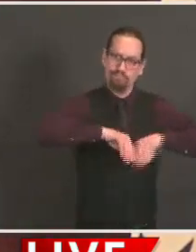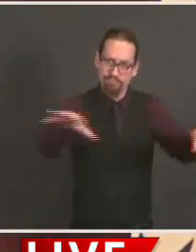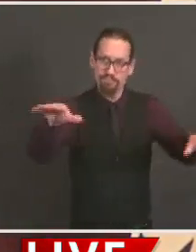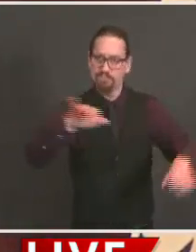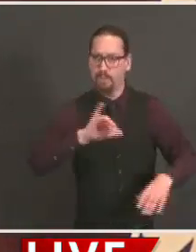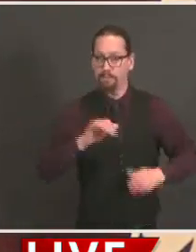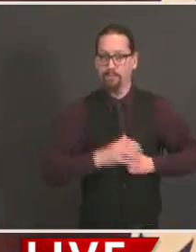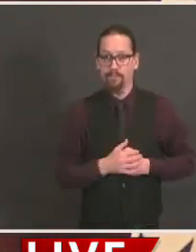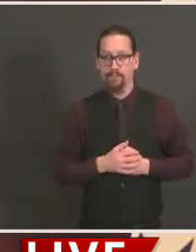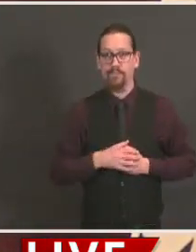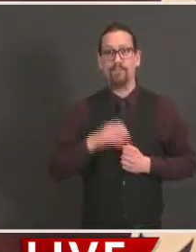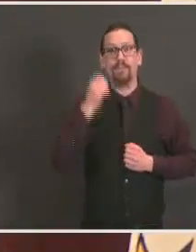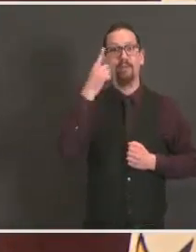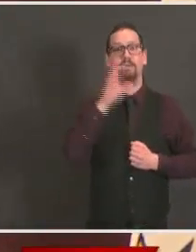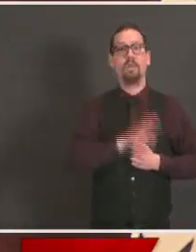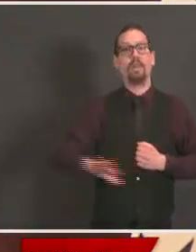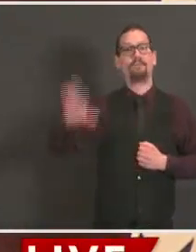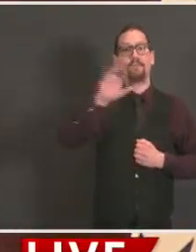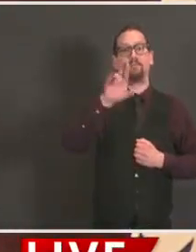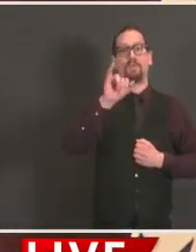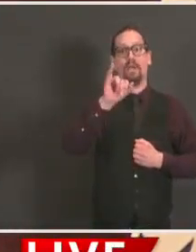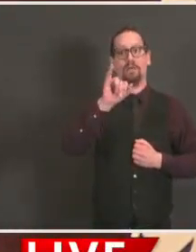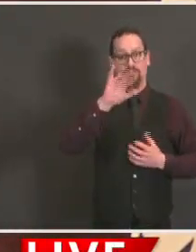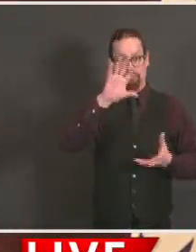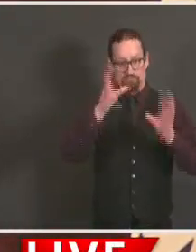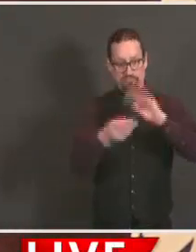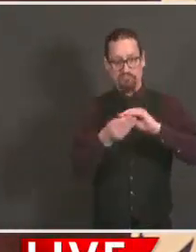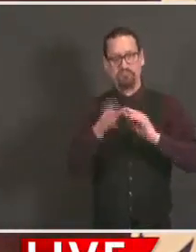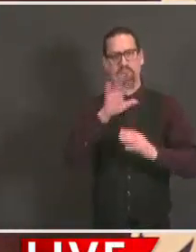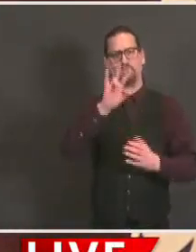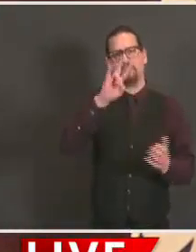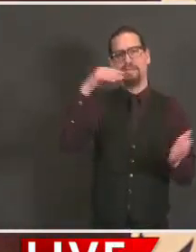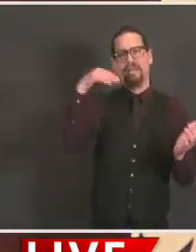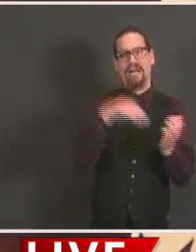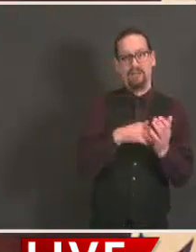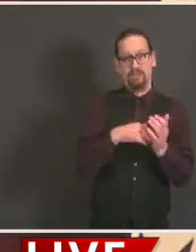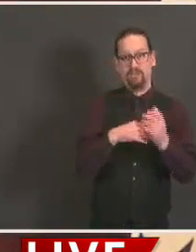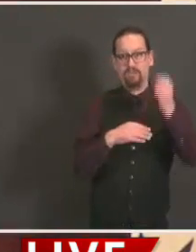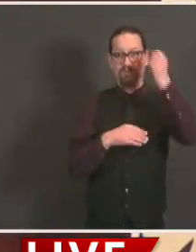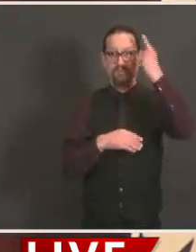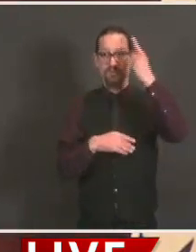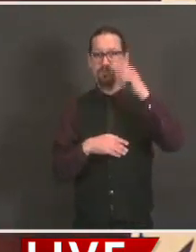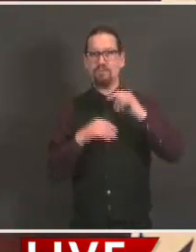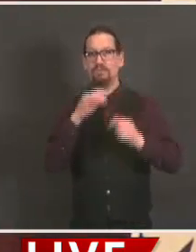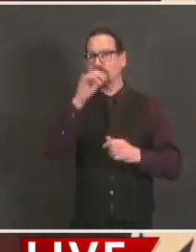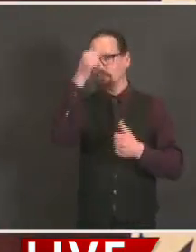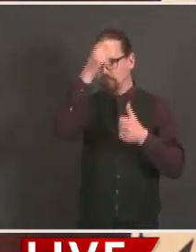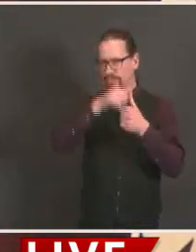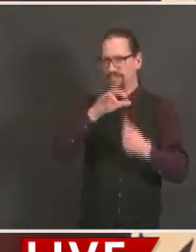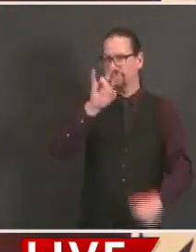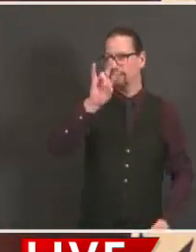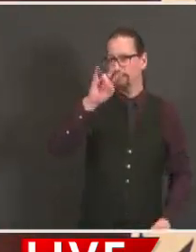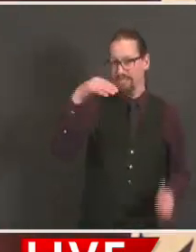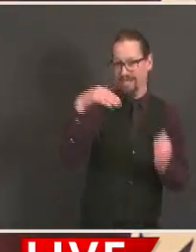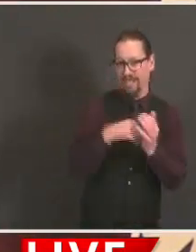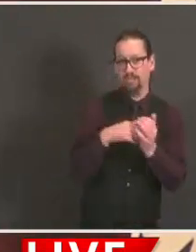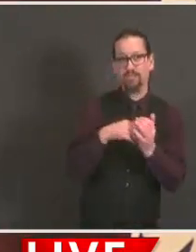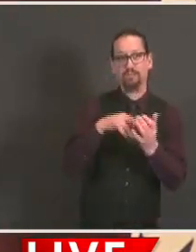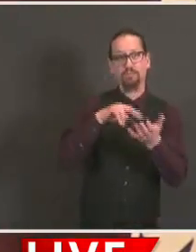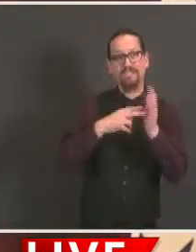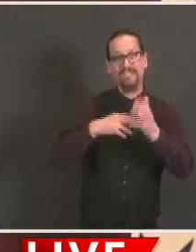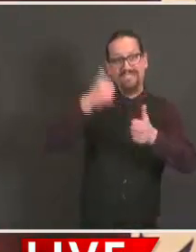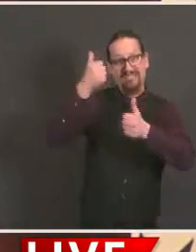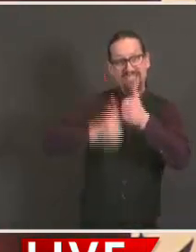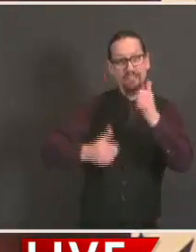towns based on population, not 7,000 doses to each city and town. I say